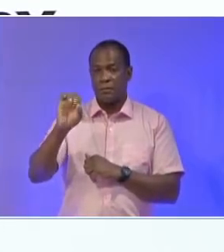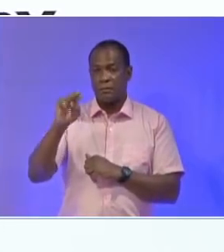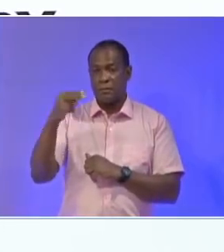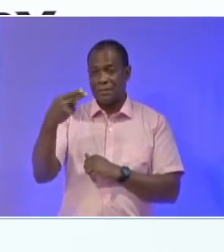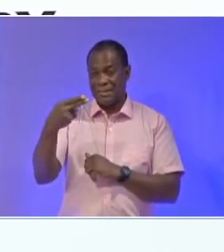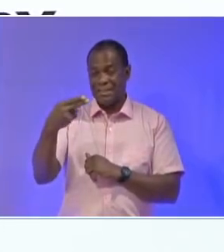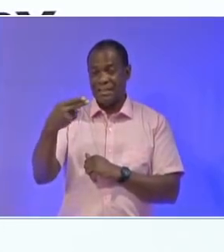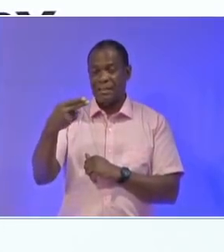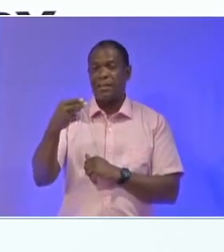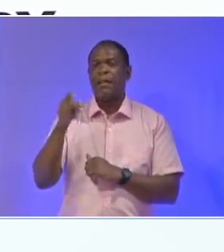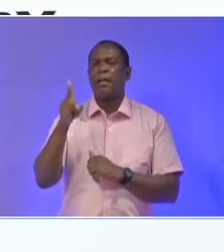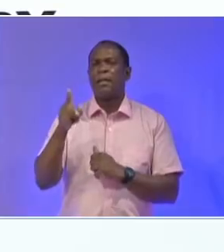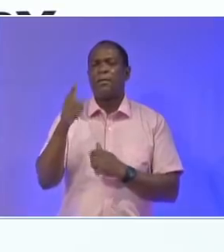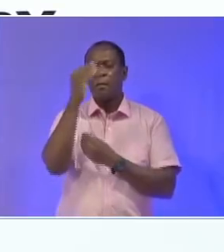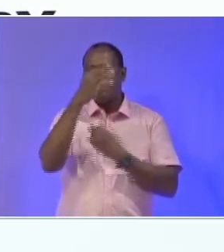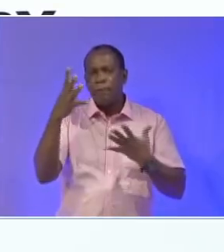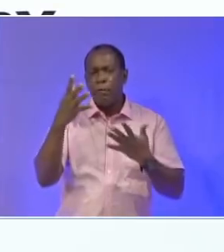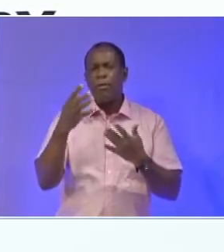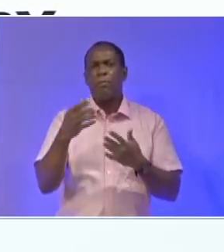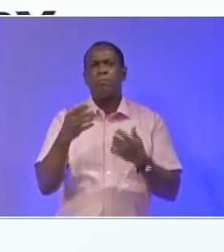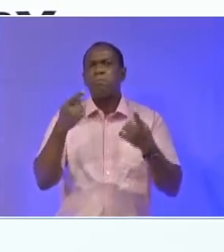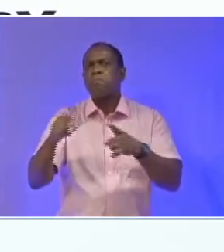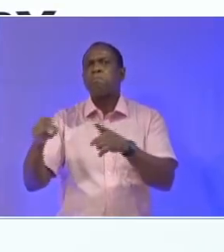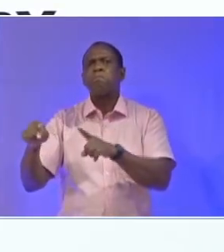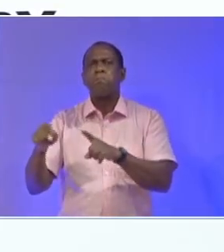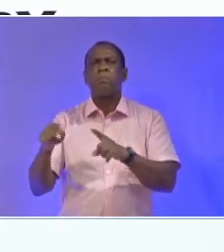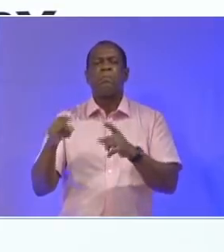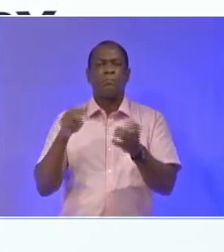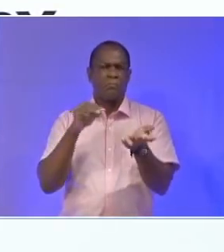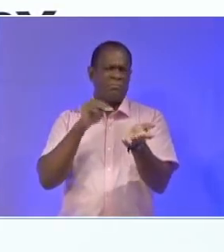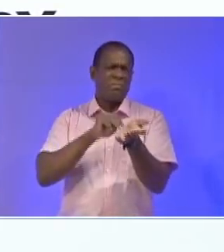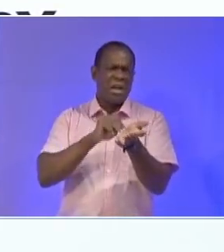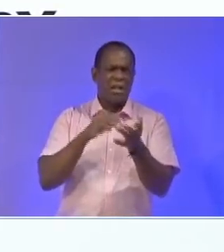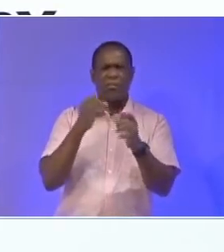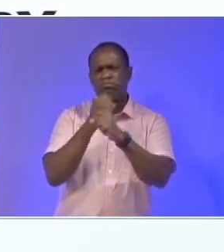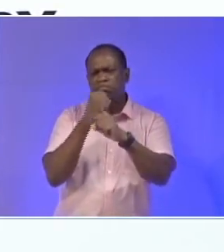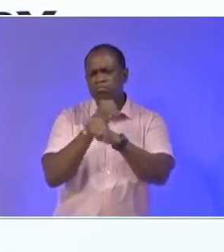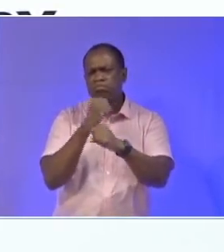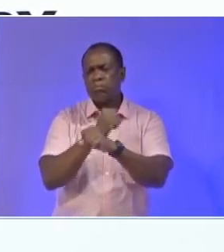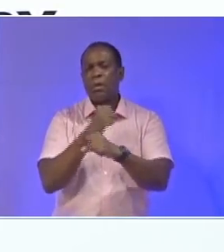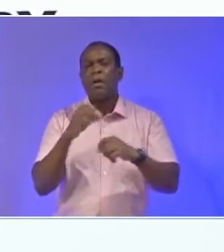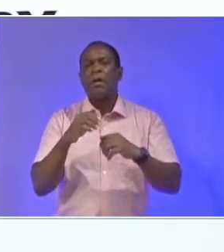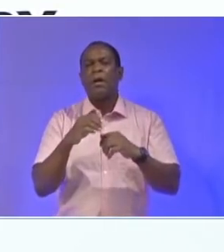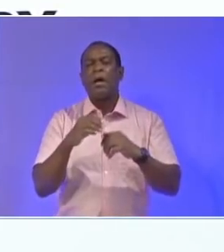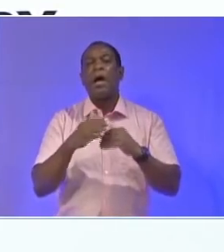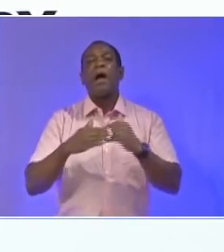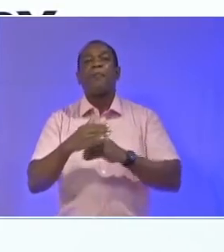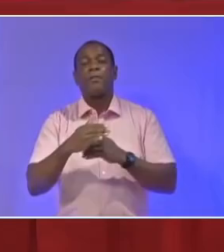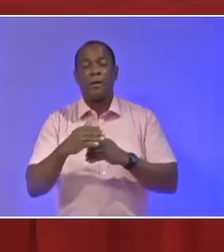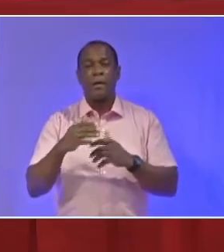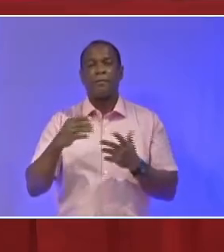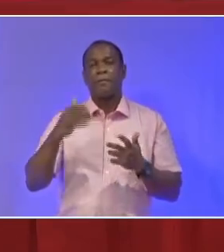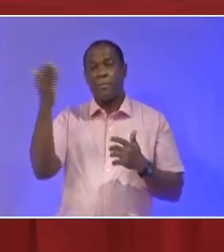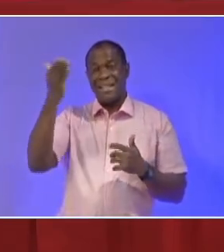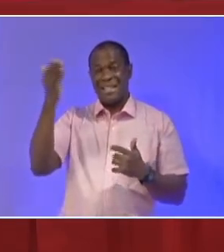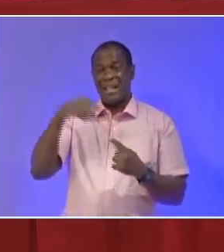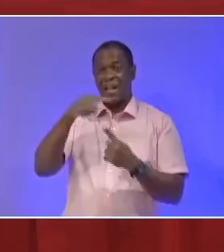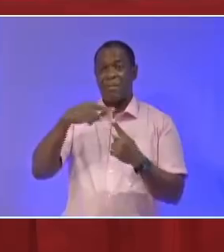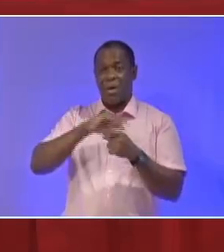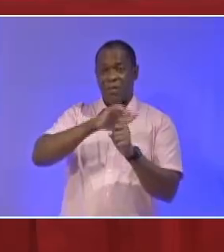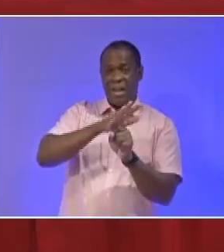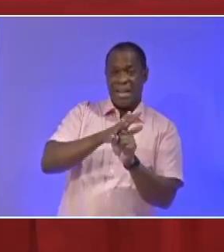the parallel healthcare system, followed by a presentation on COVID-19 and pregnancy. Dr. Surjasingh, good